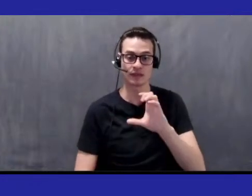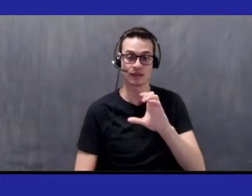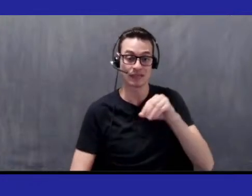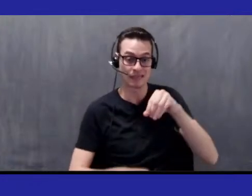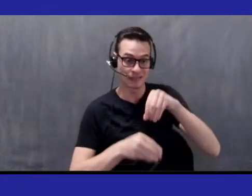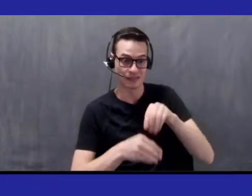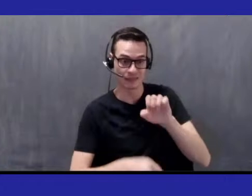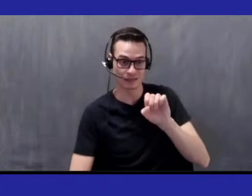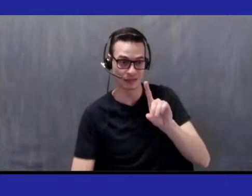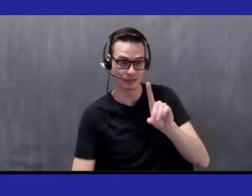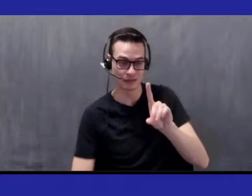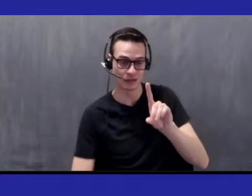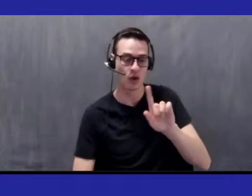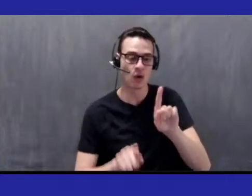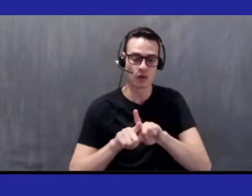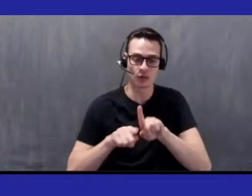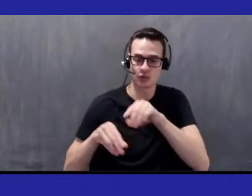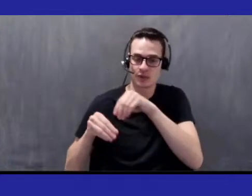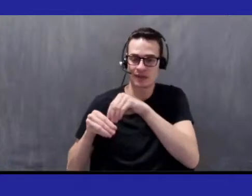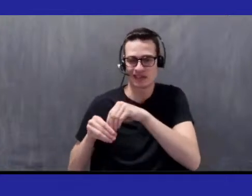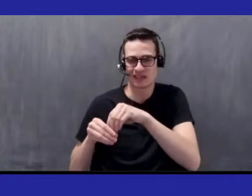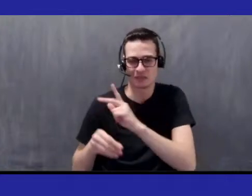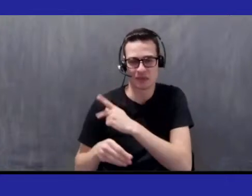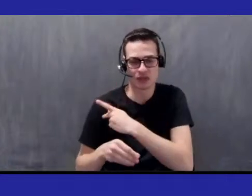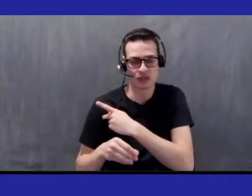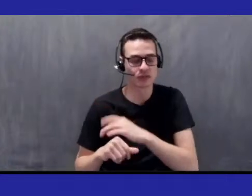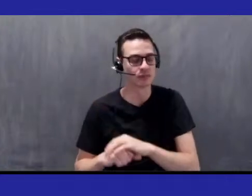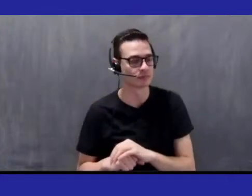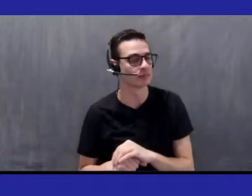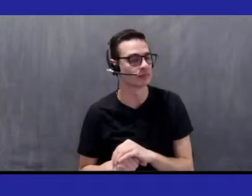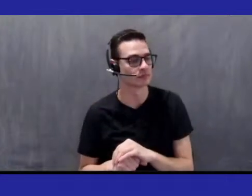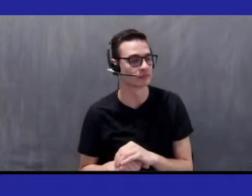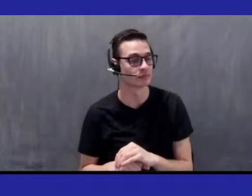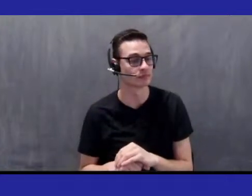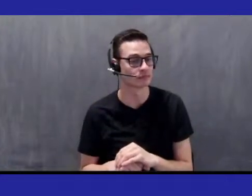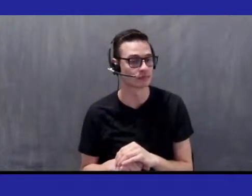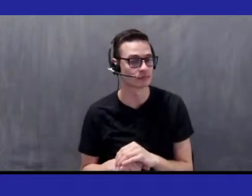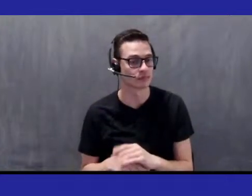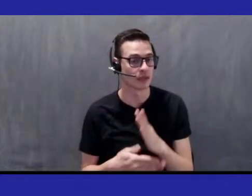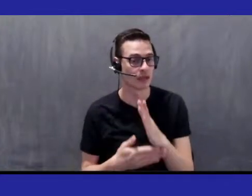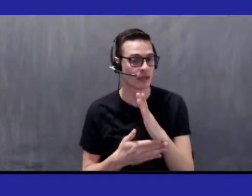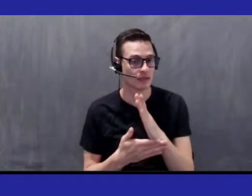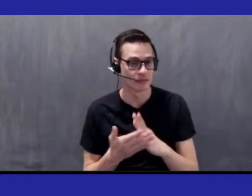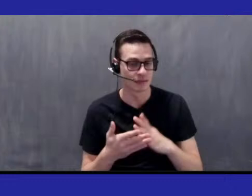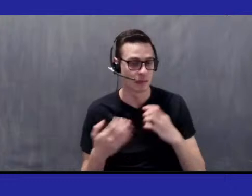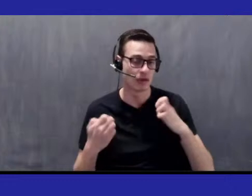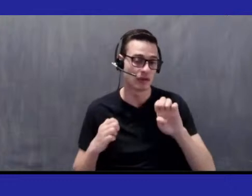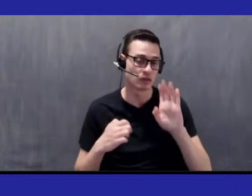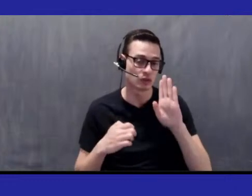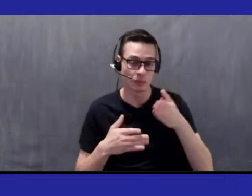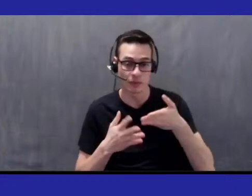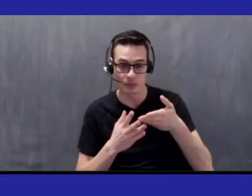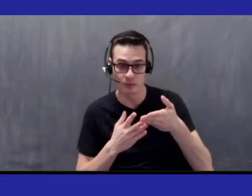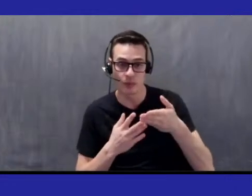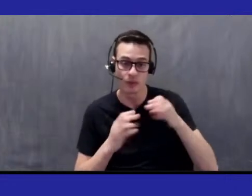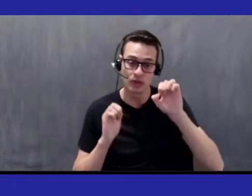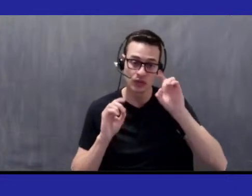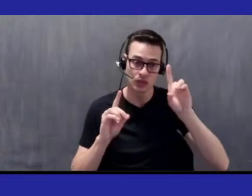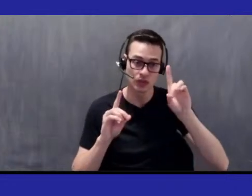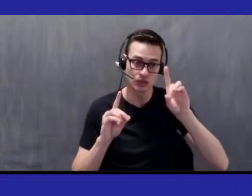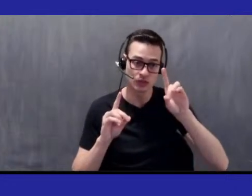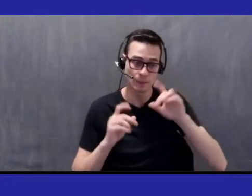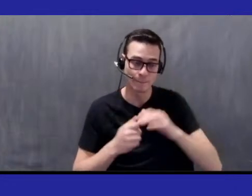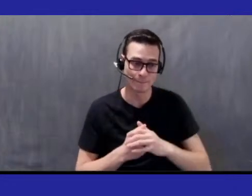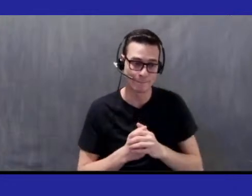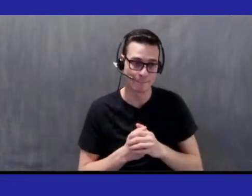on the inpatient side. And so parts of those efforts are going to be education as a